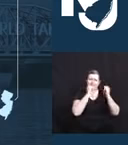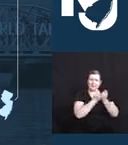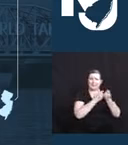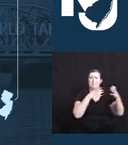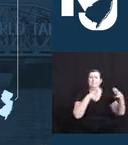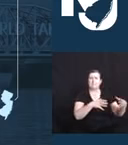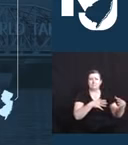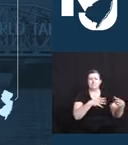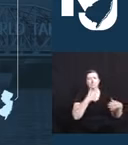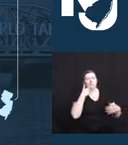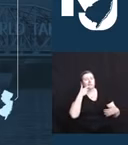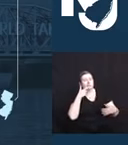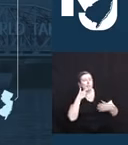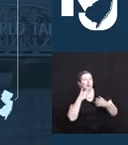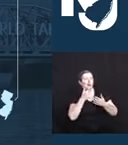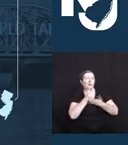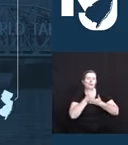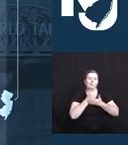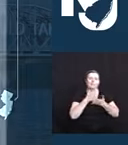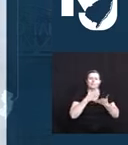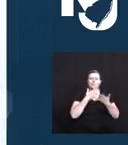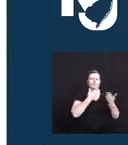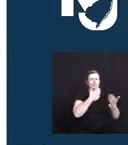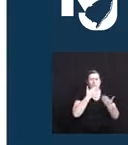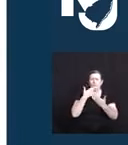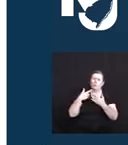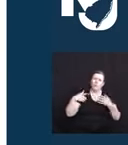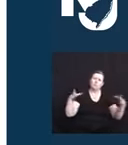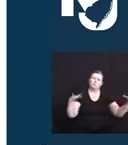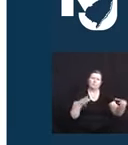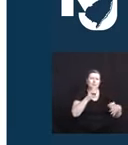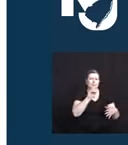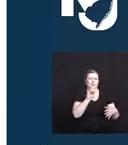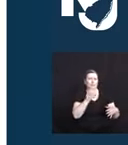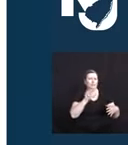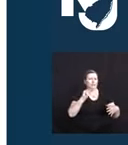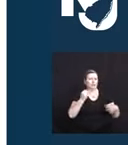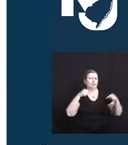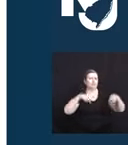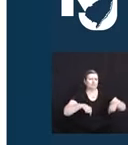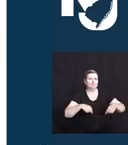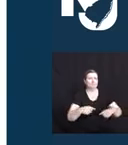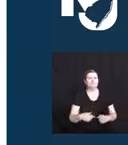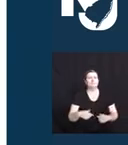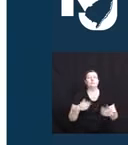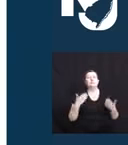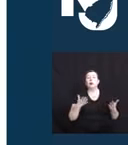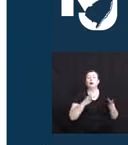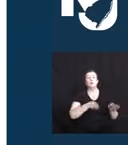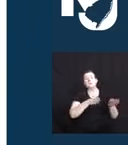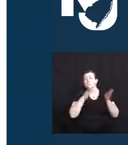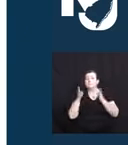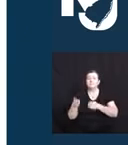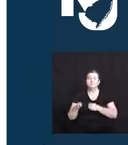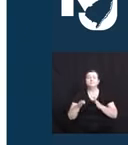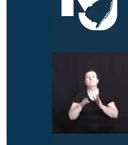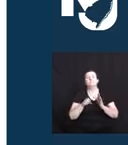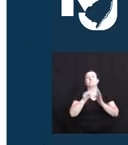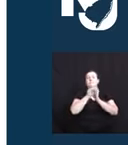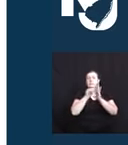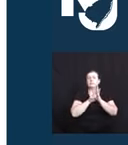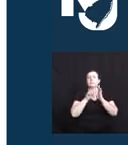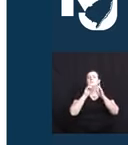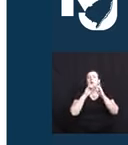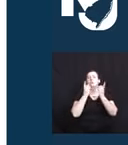their fellow New Jerseyans. Next, we're switching a lot of gears today. From the Department of State, we continue to see our